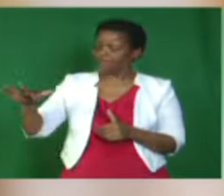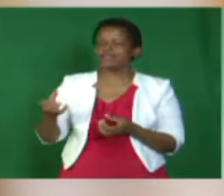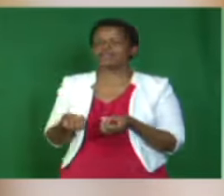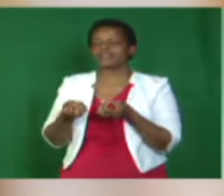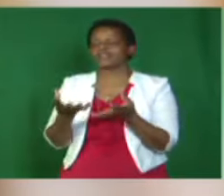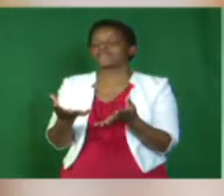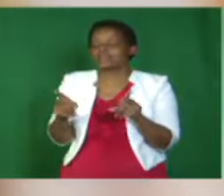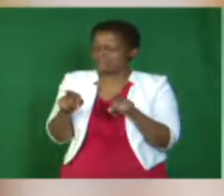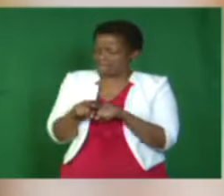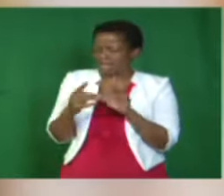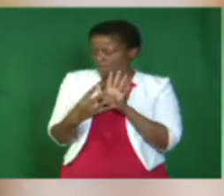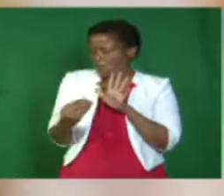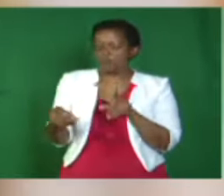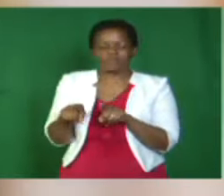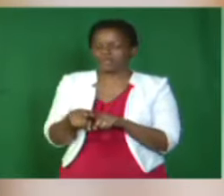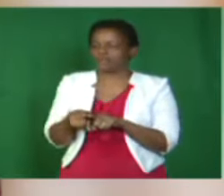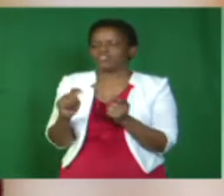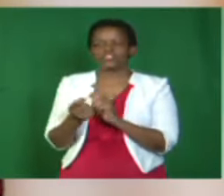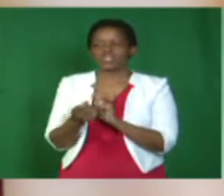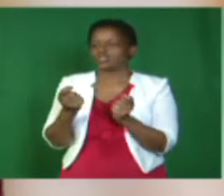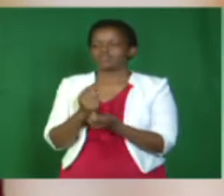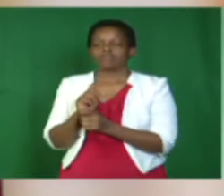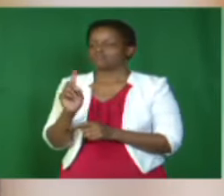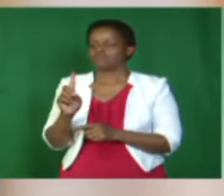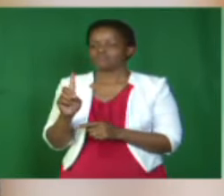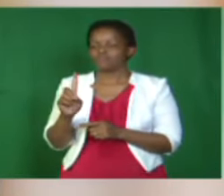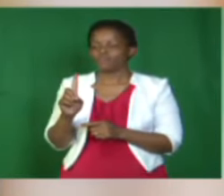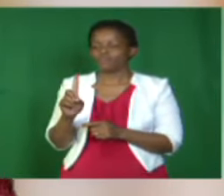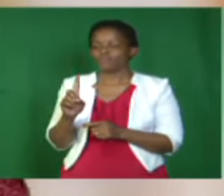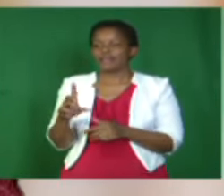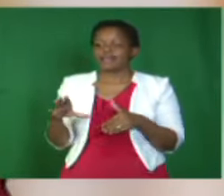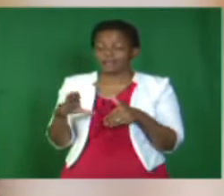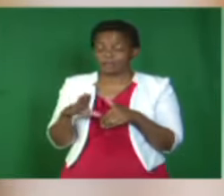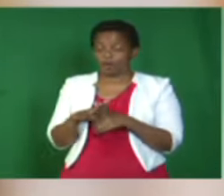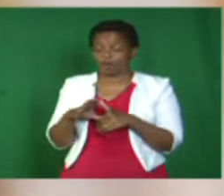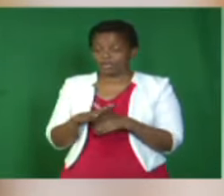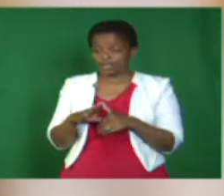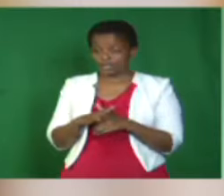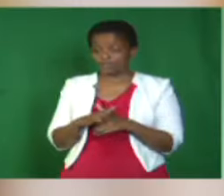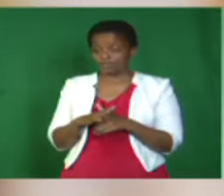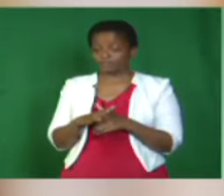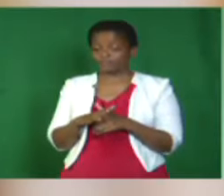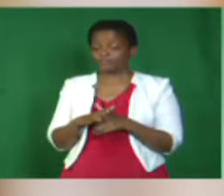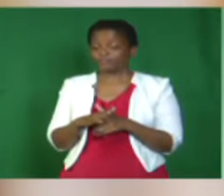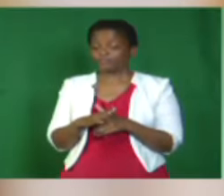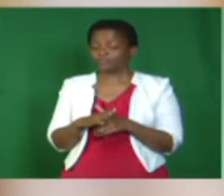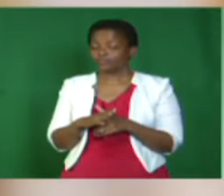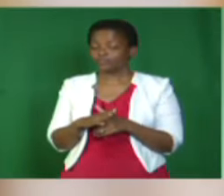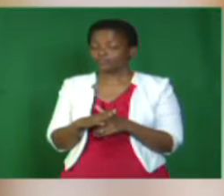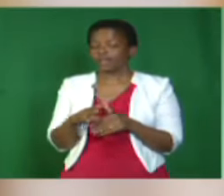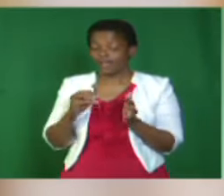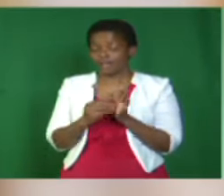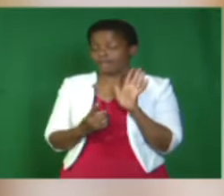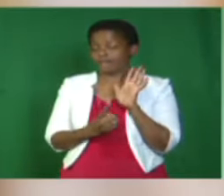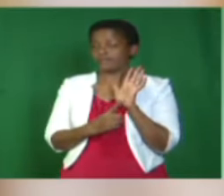to you. Okay. It is also important now that we have looked into this. I have an example